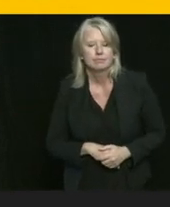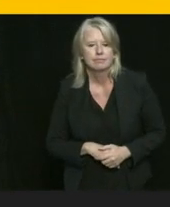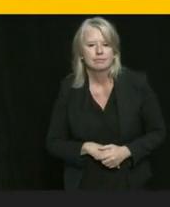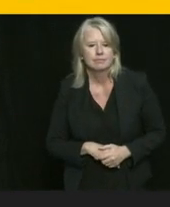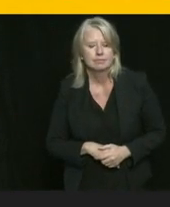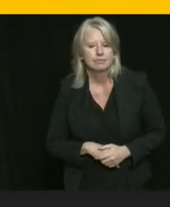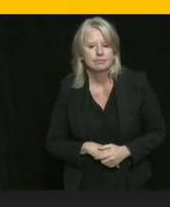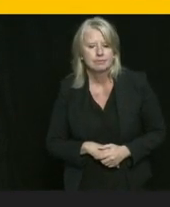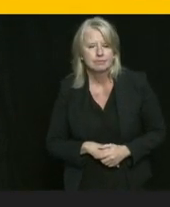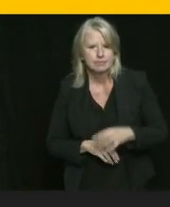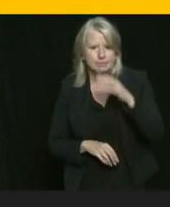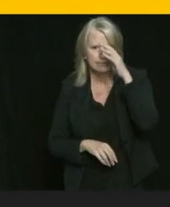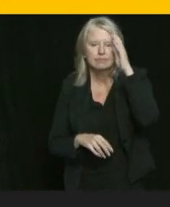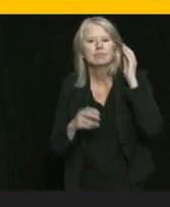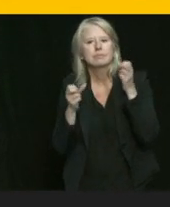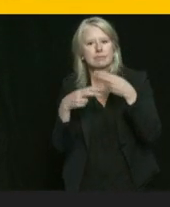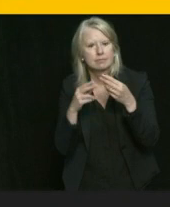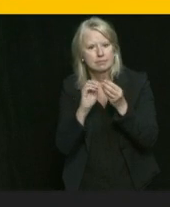Slide 14.